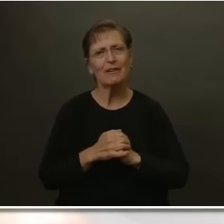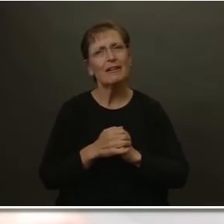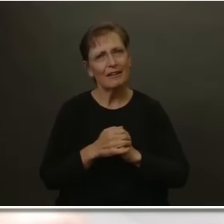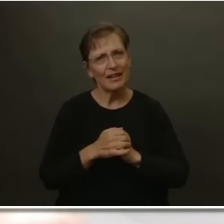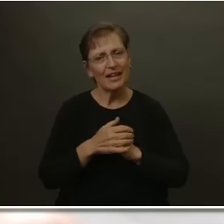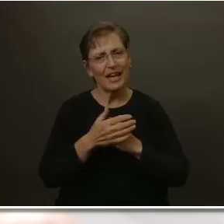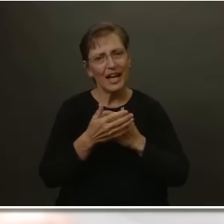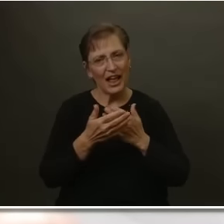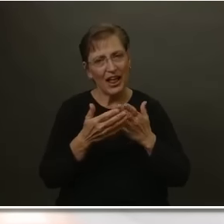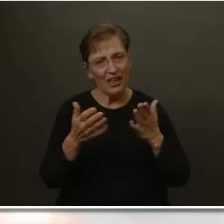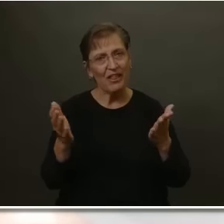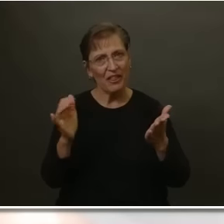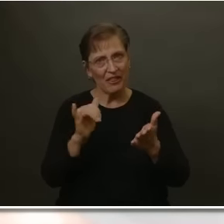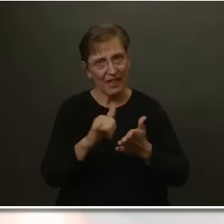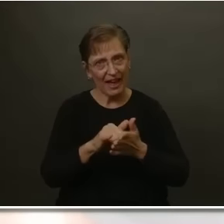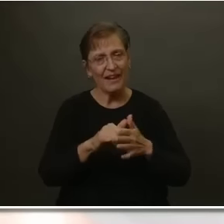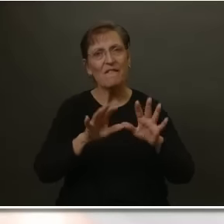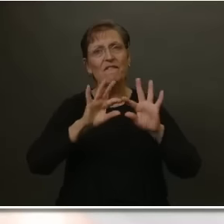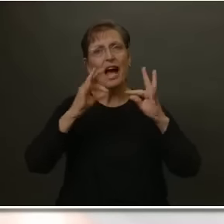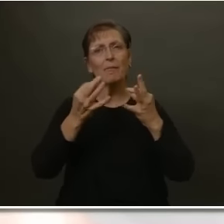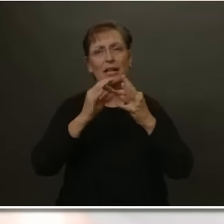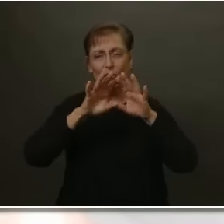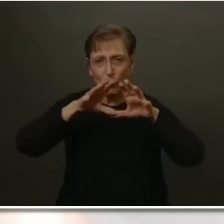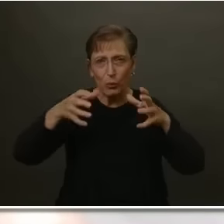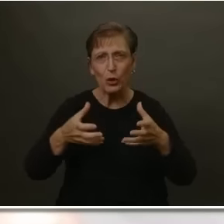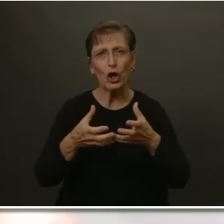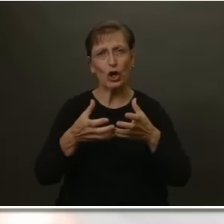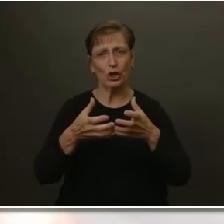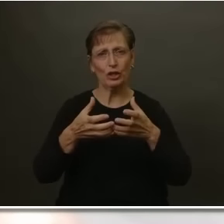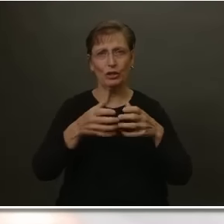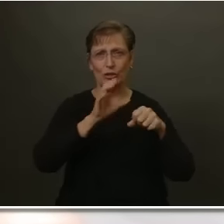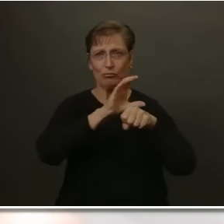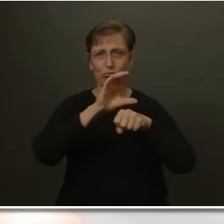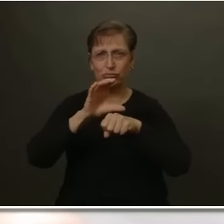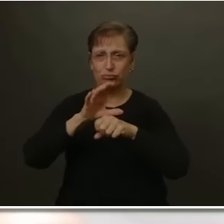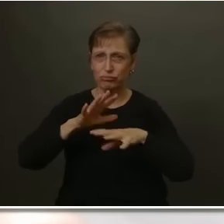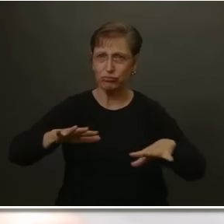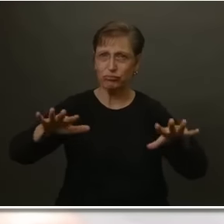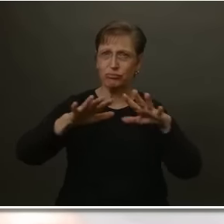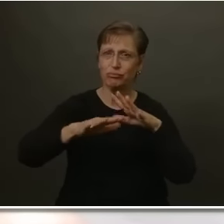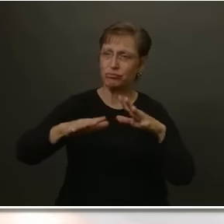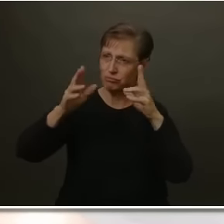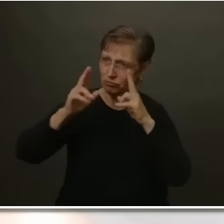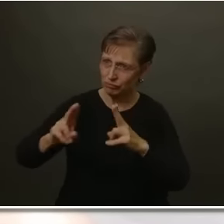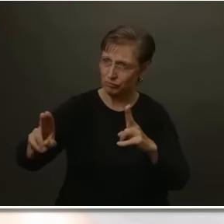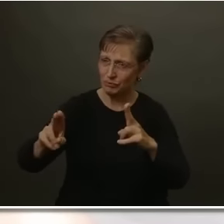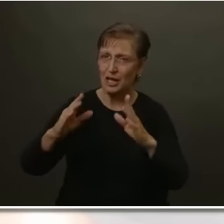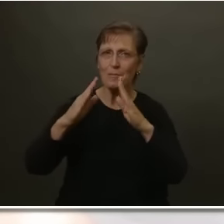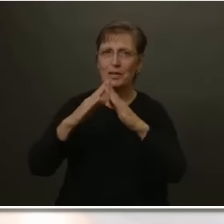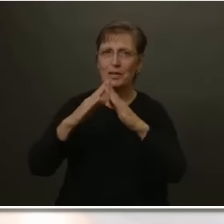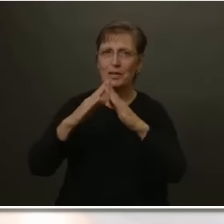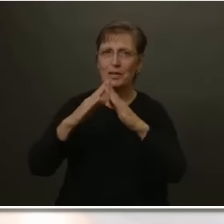Anglican Communion family around the world, congratulations, Bishop Sean. We first met in 2015. I